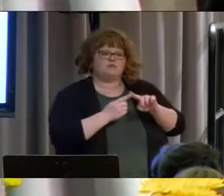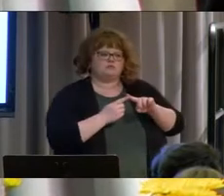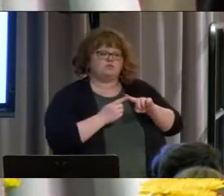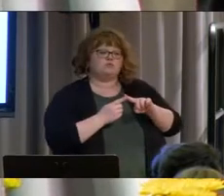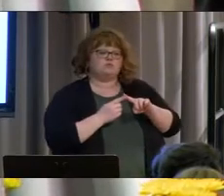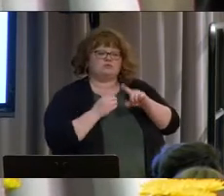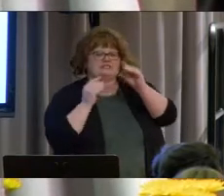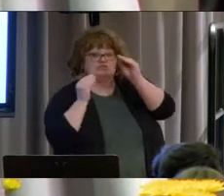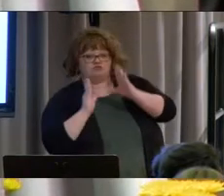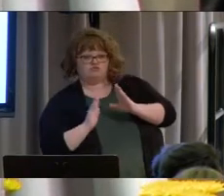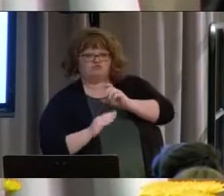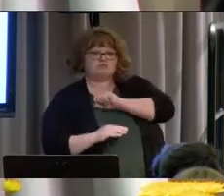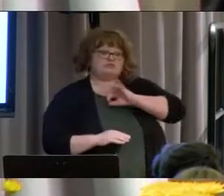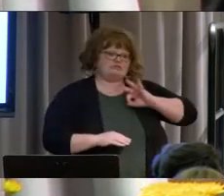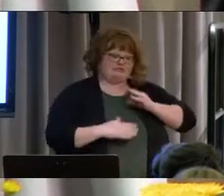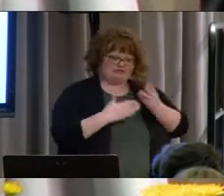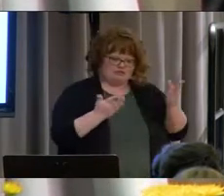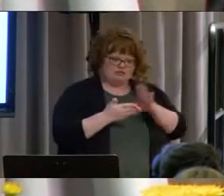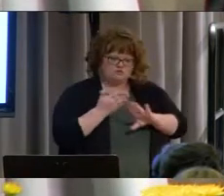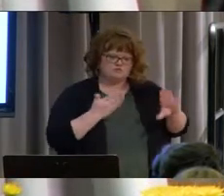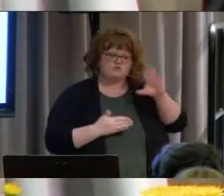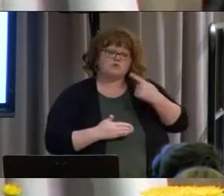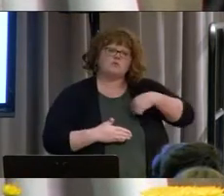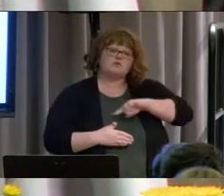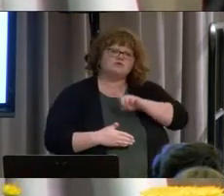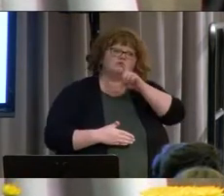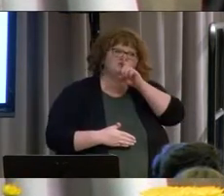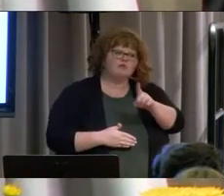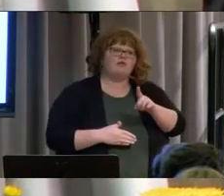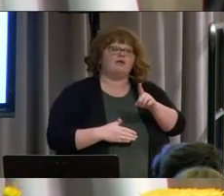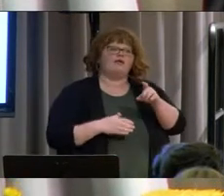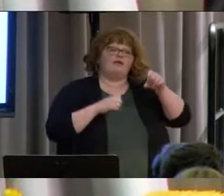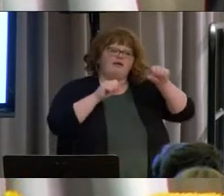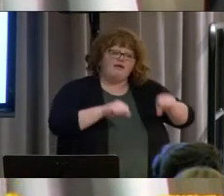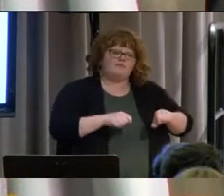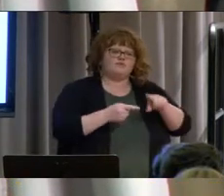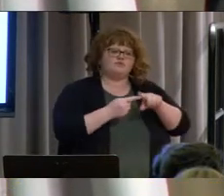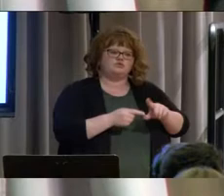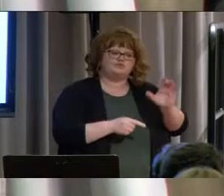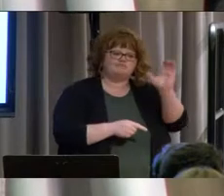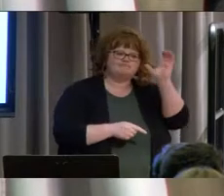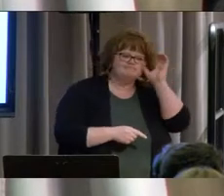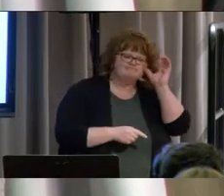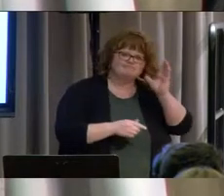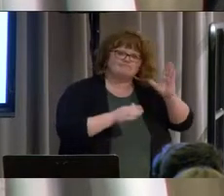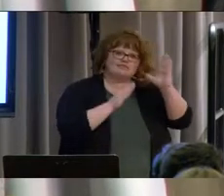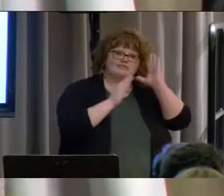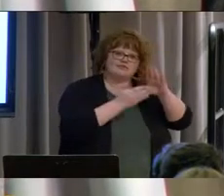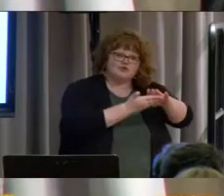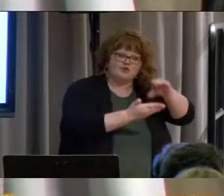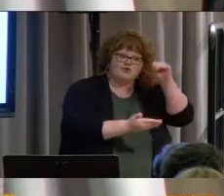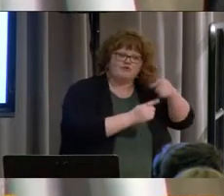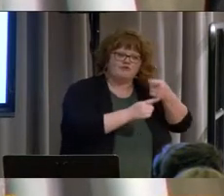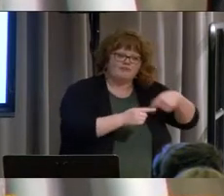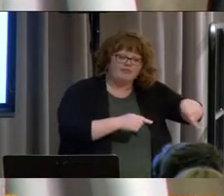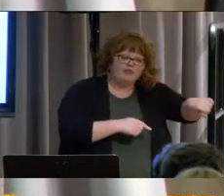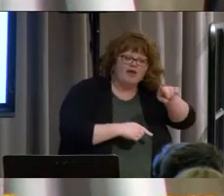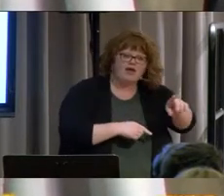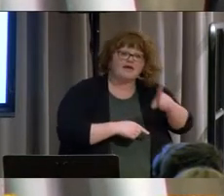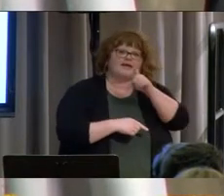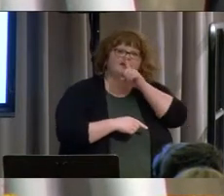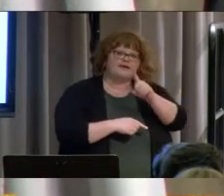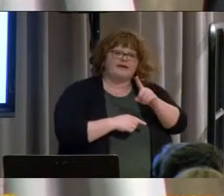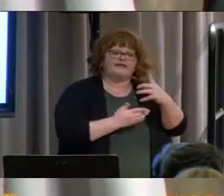our colleagues who are professors. Are we getting better at this? Do we see a future that gives us an opportunity to